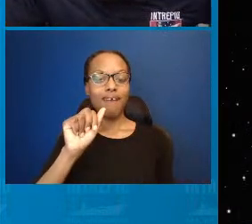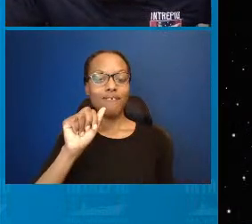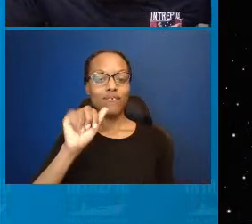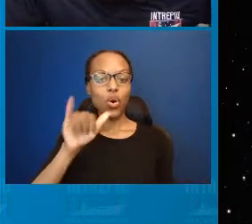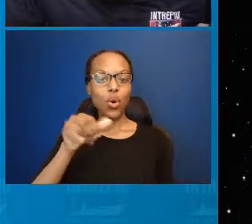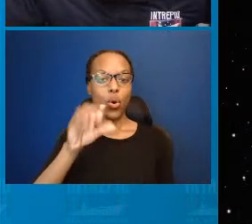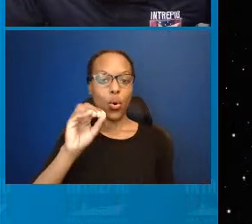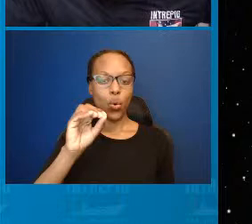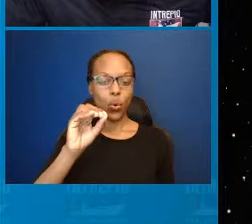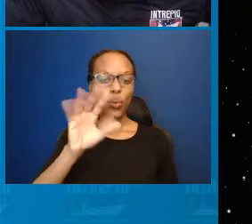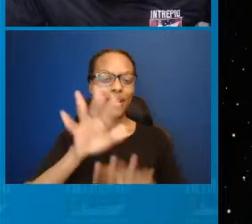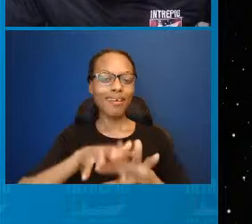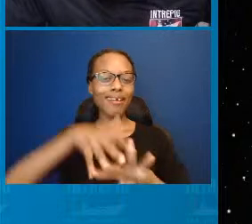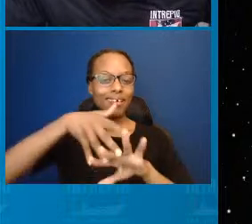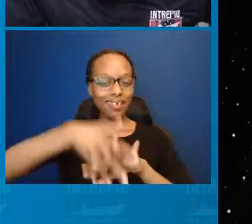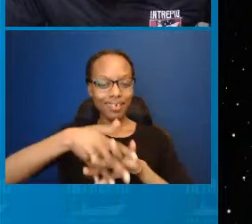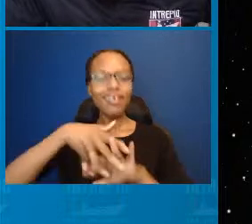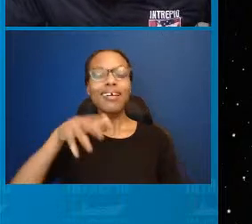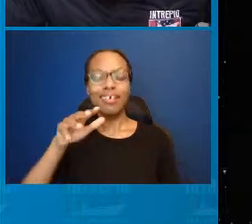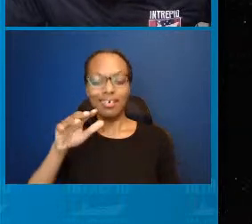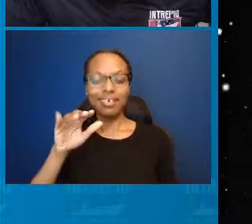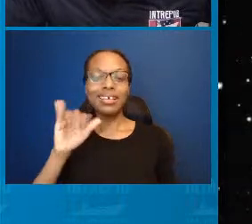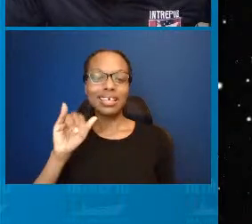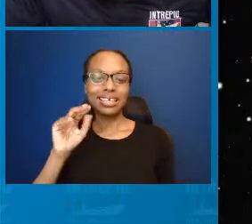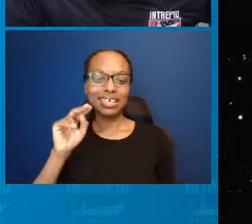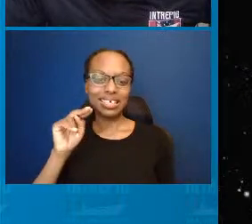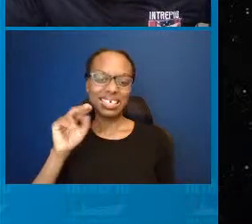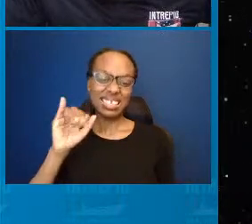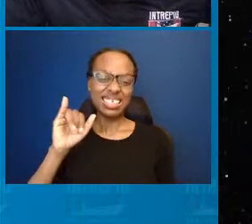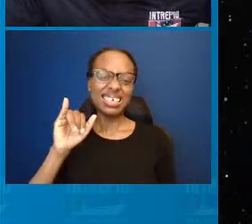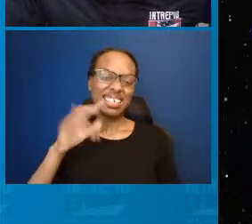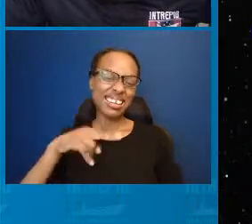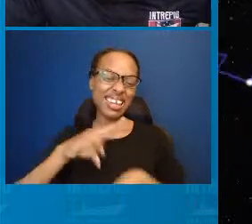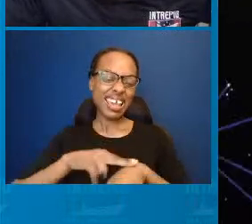bit differently. We can see here